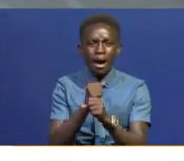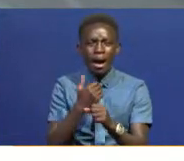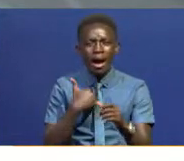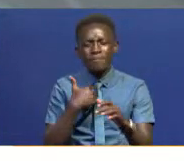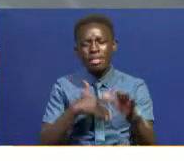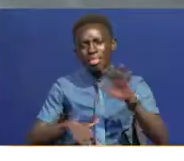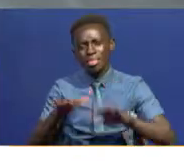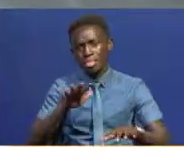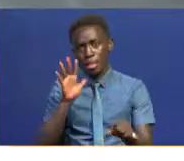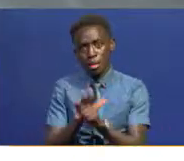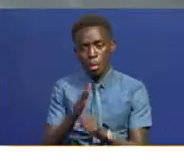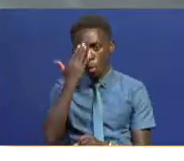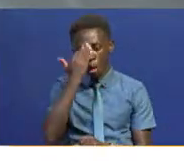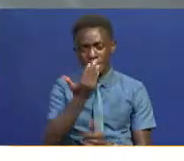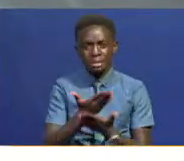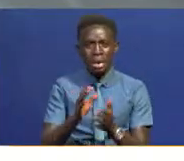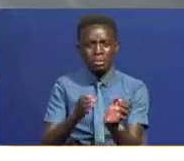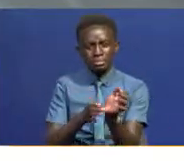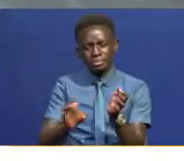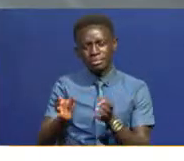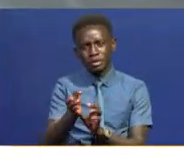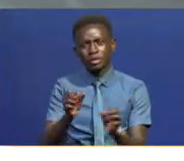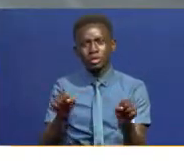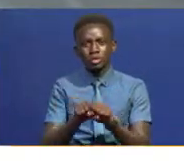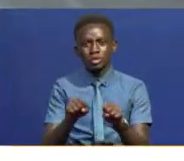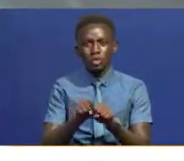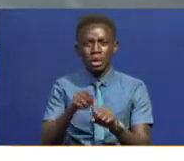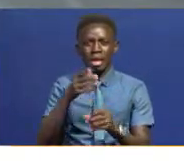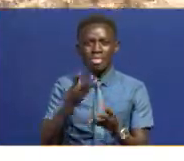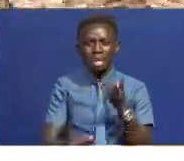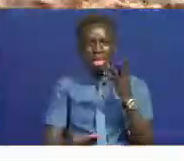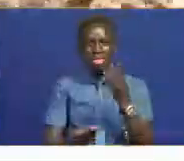the muddy waters to avoid missing work.